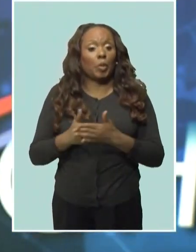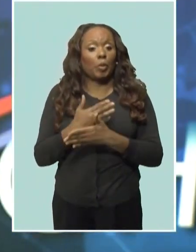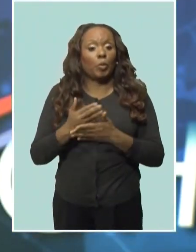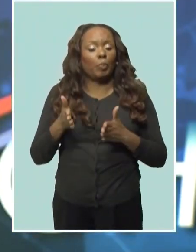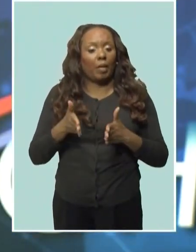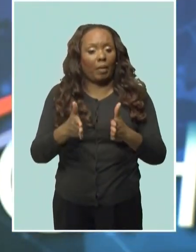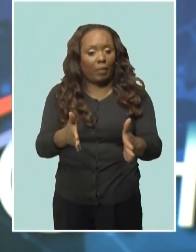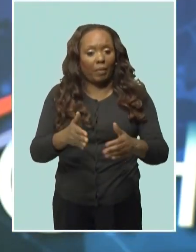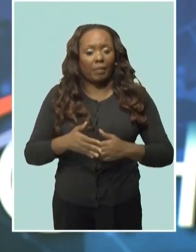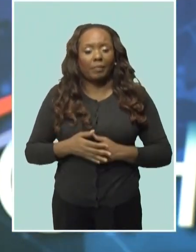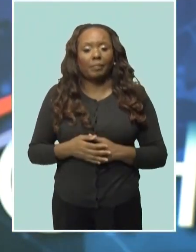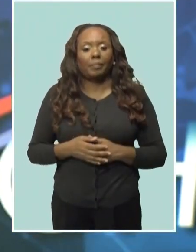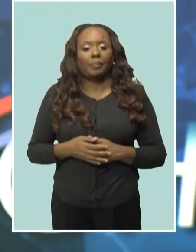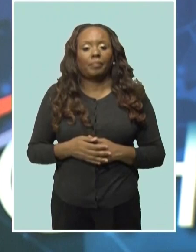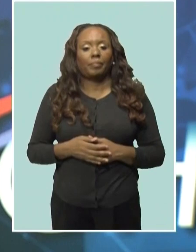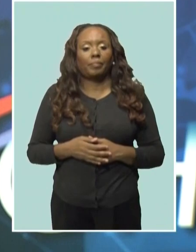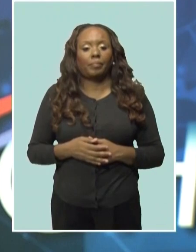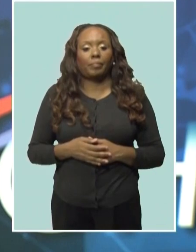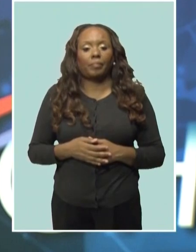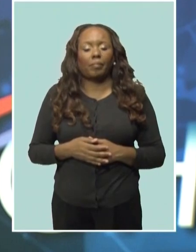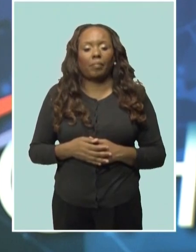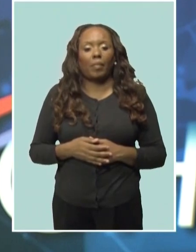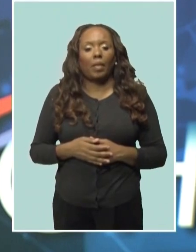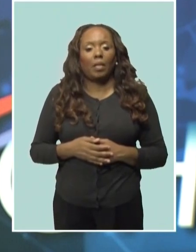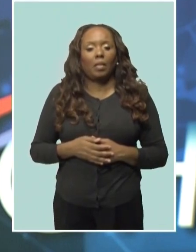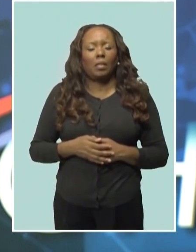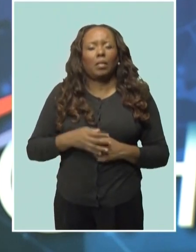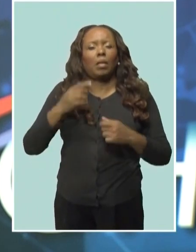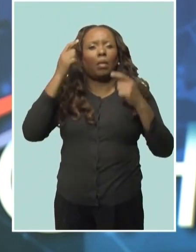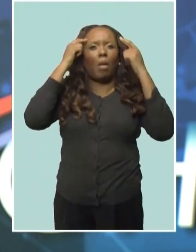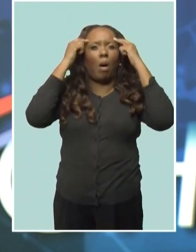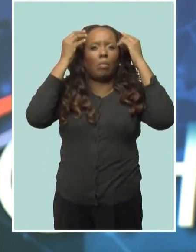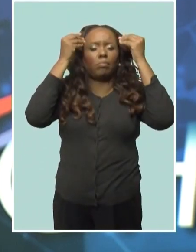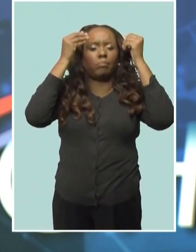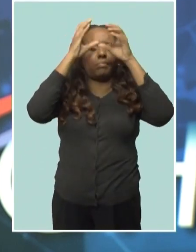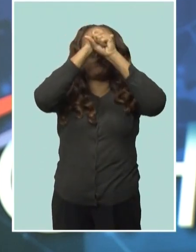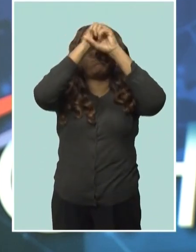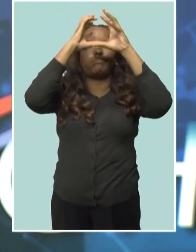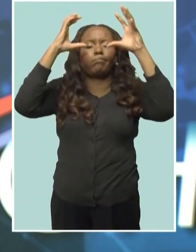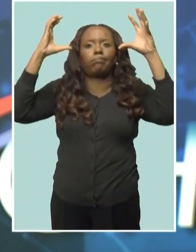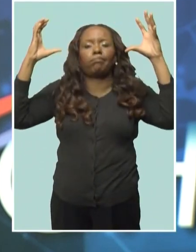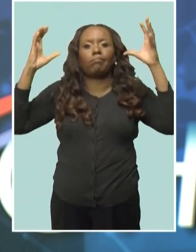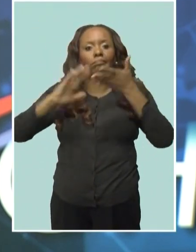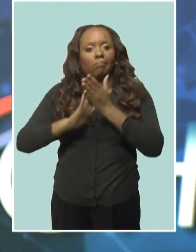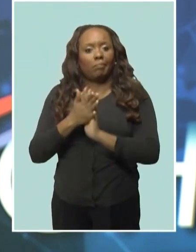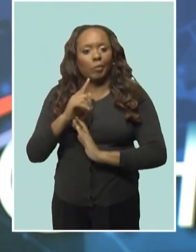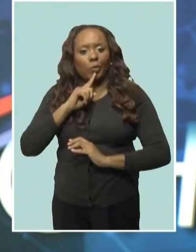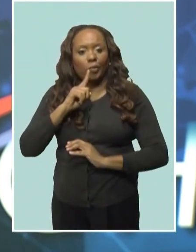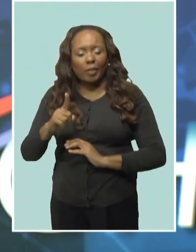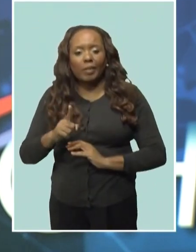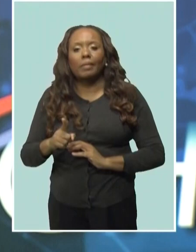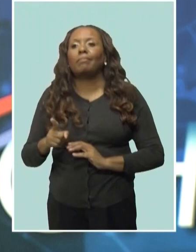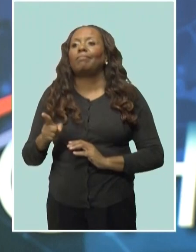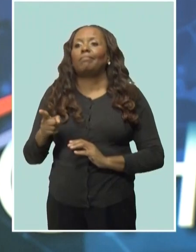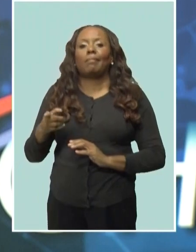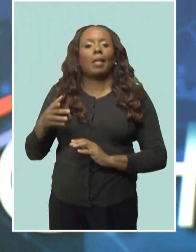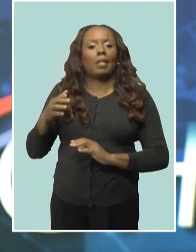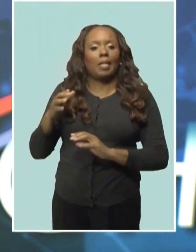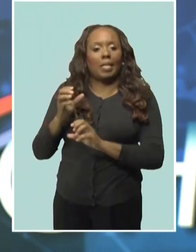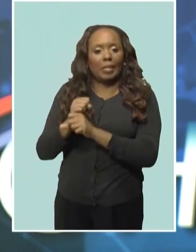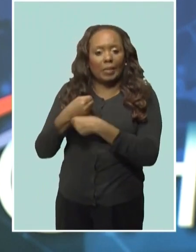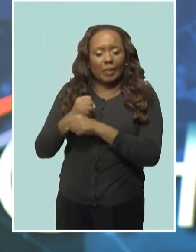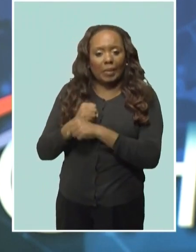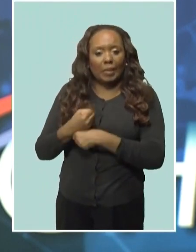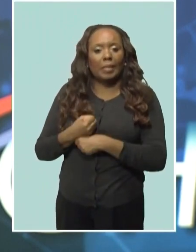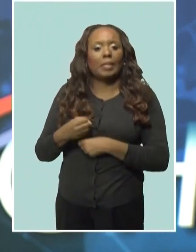Bringing thoughts to life is what gives the energy at Fabulous Affordable Furniture, a business known for creative